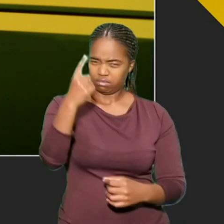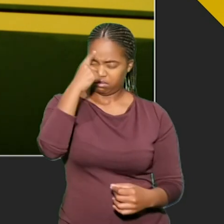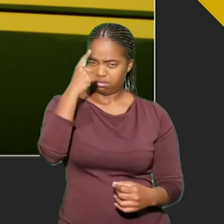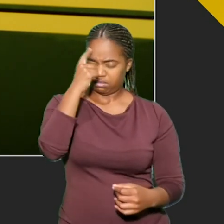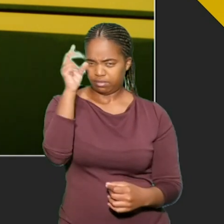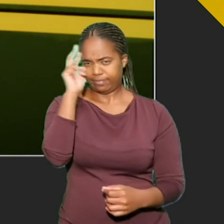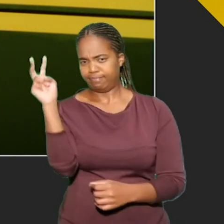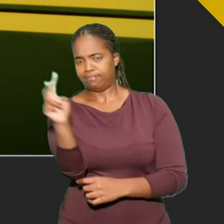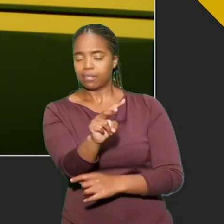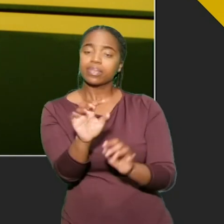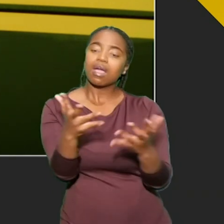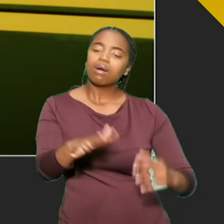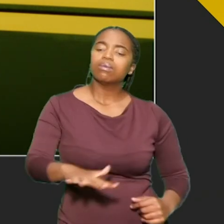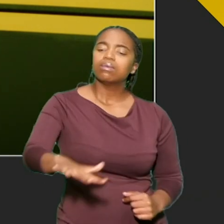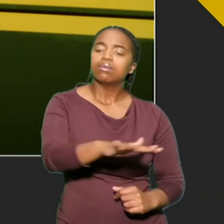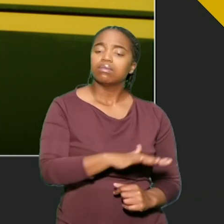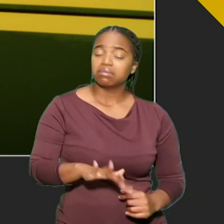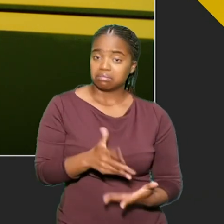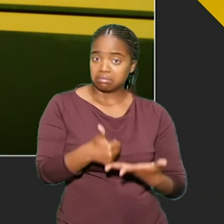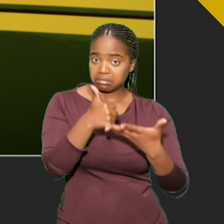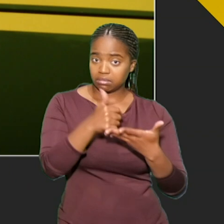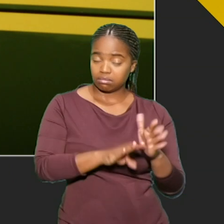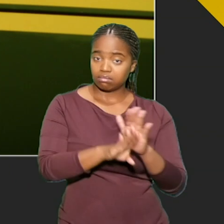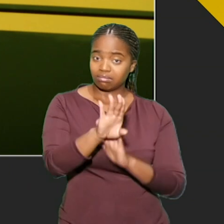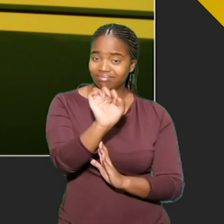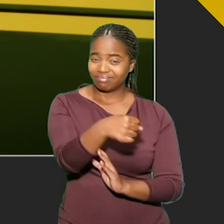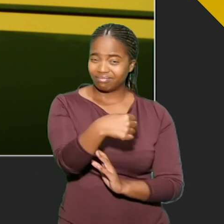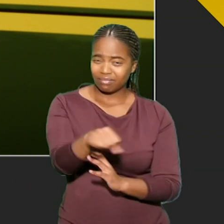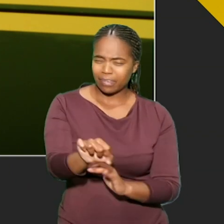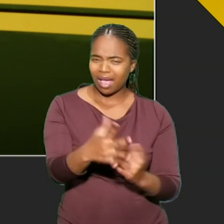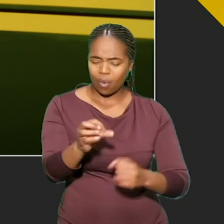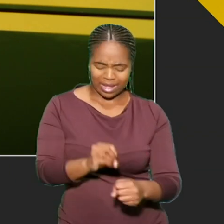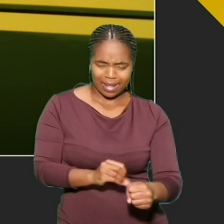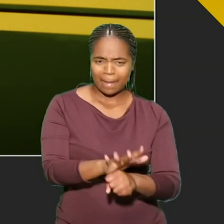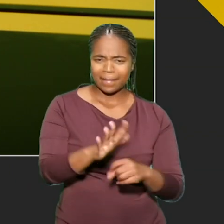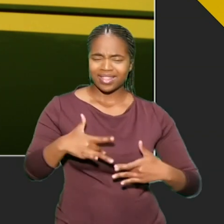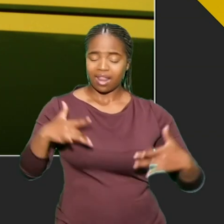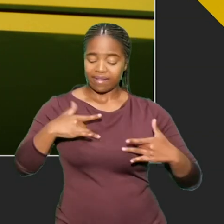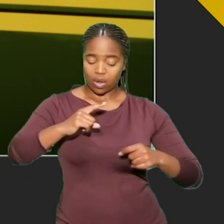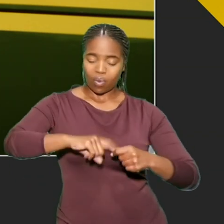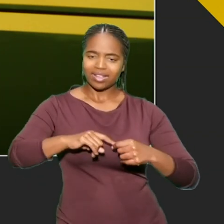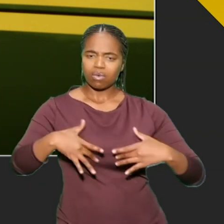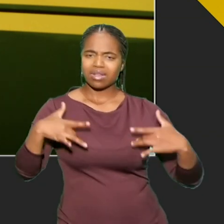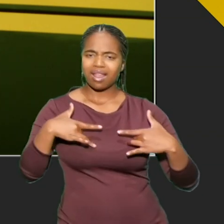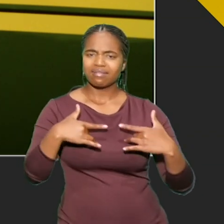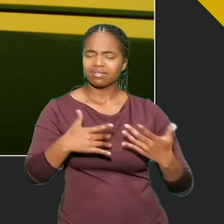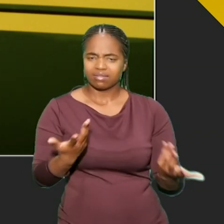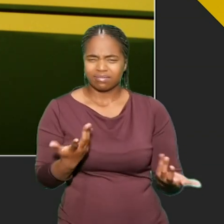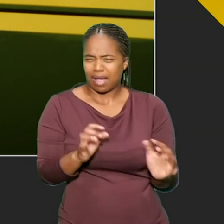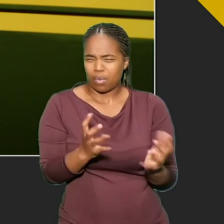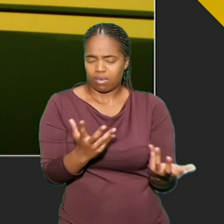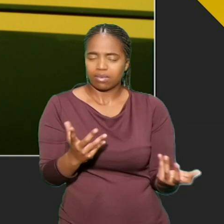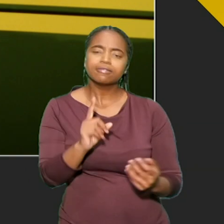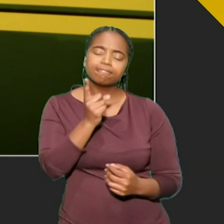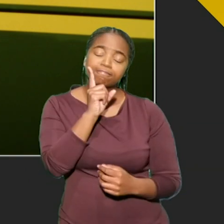perspective, wena ubona kanjani environment yakho ukuthi iyakusiza ukuthi ukhule, how does it impact the life and the quality of life lo iphilayo esikhathini samanje?